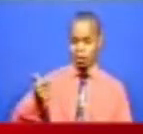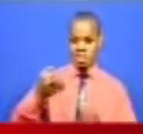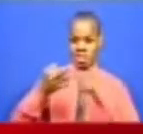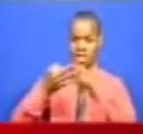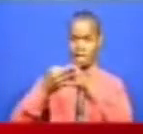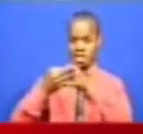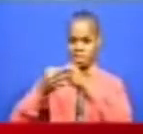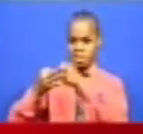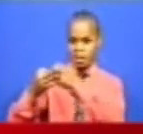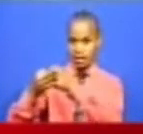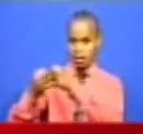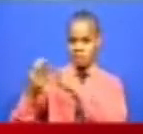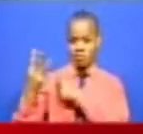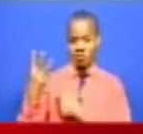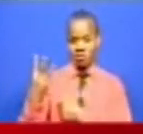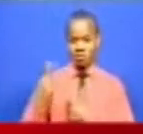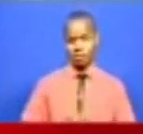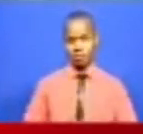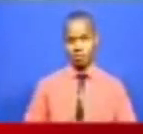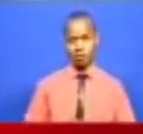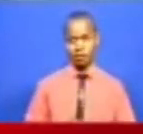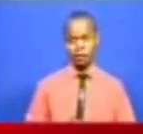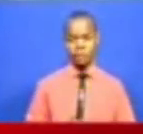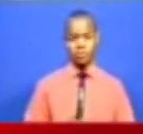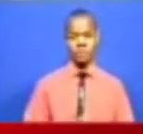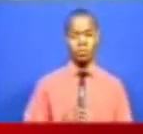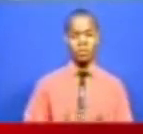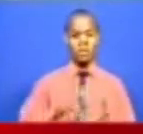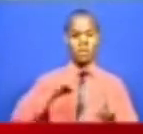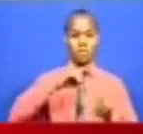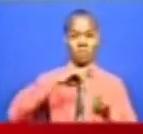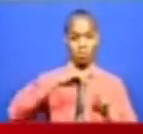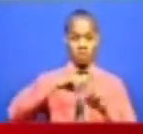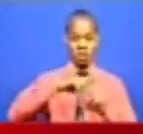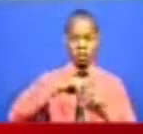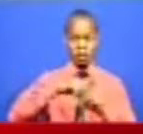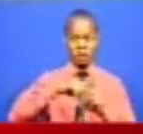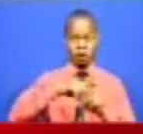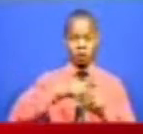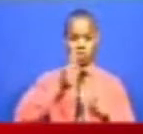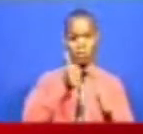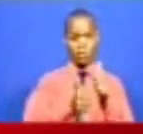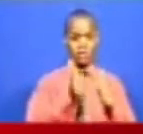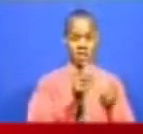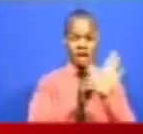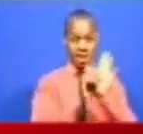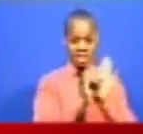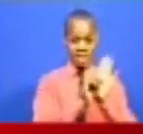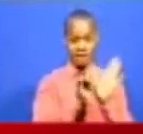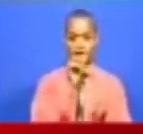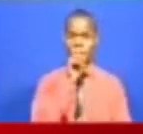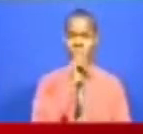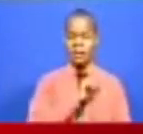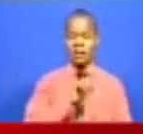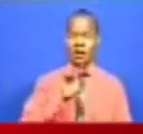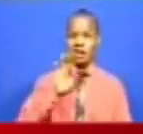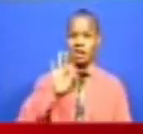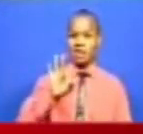34,884. The number of positives that we have identified in the country to